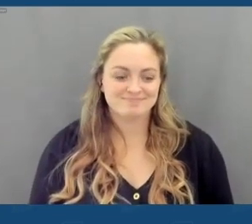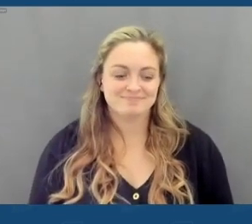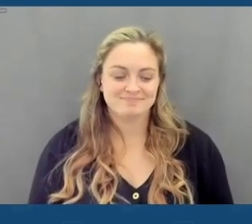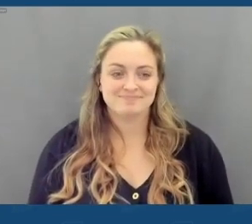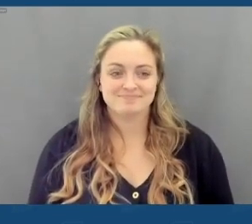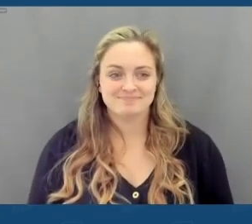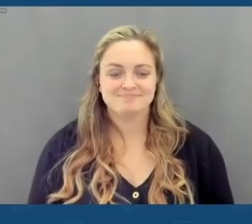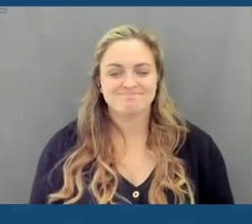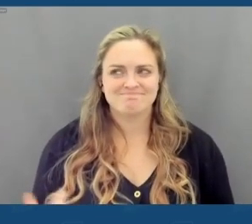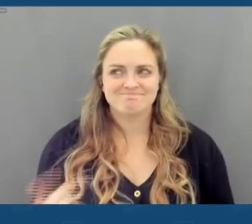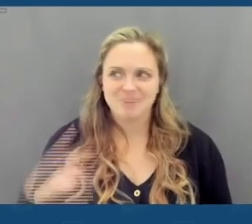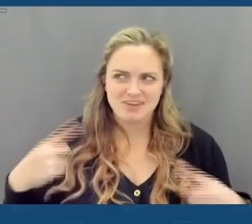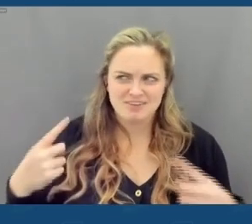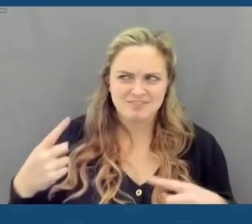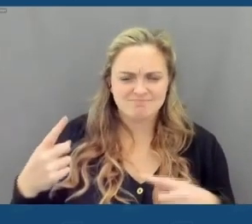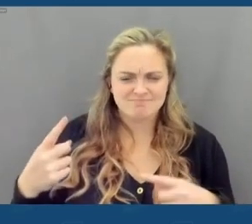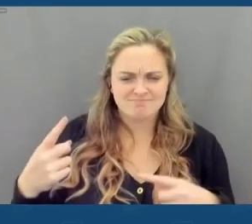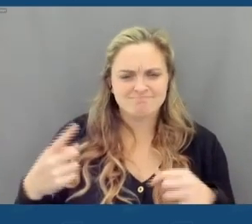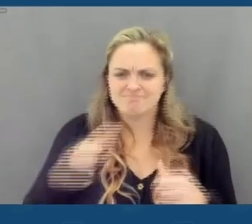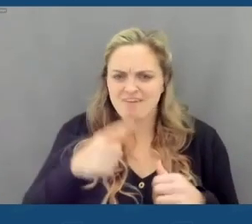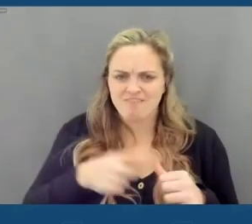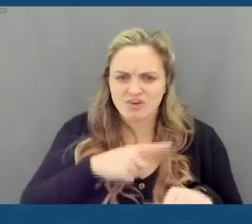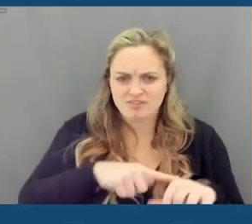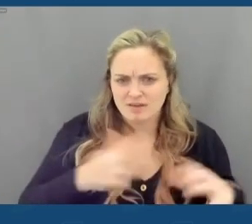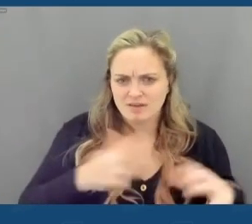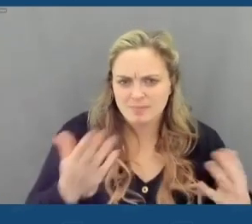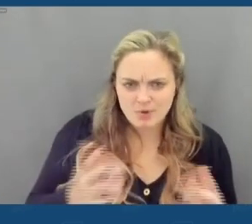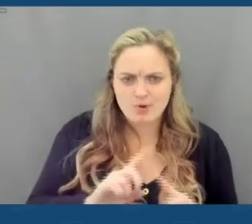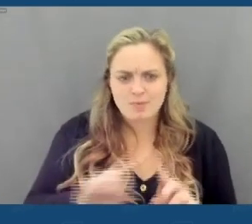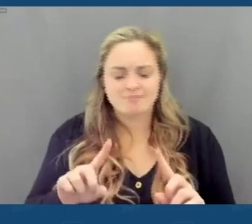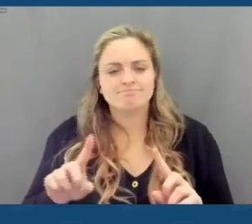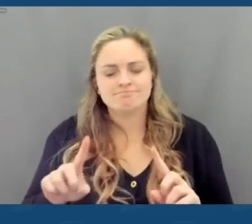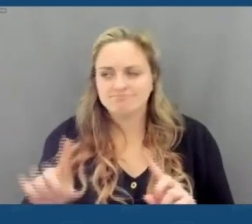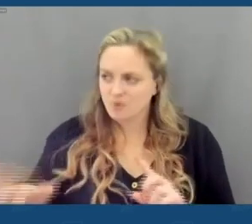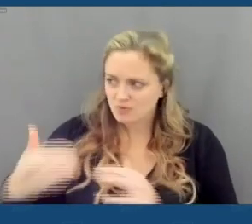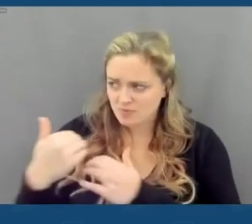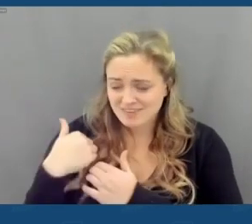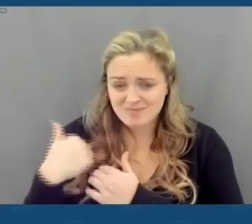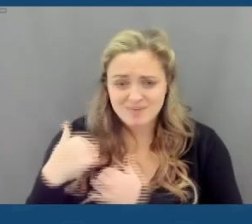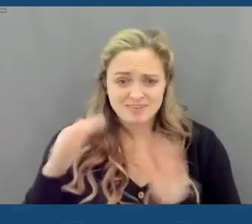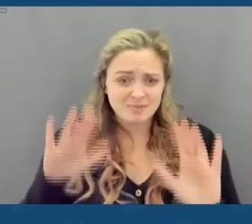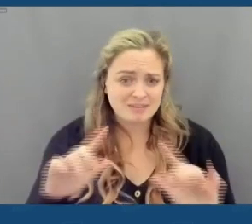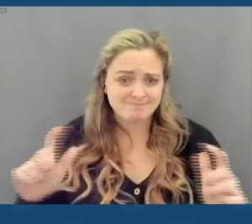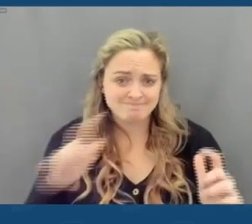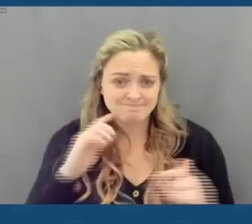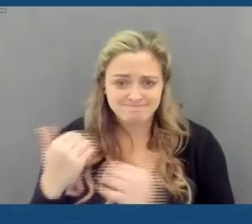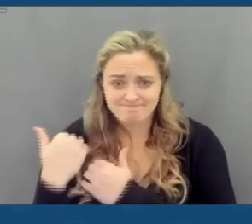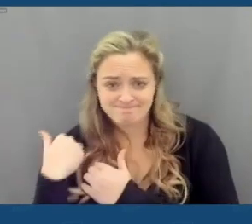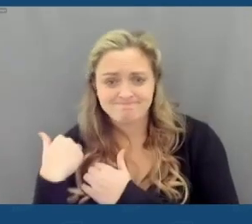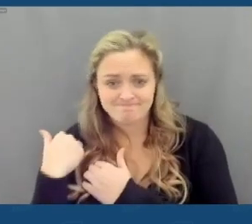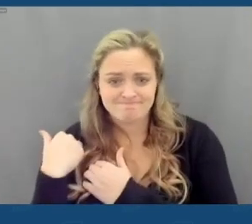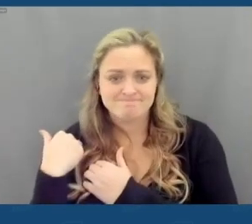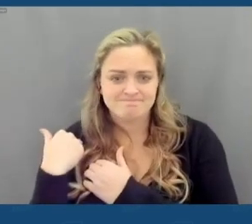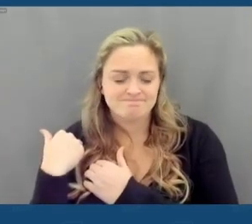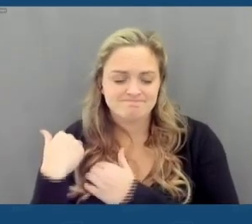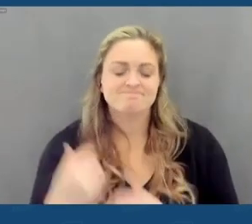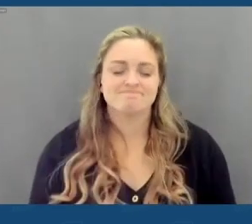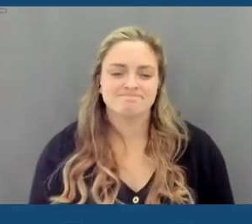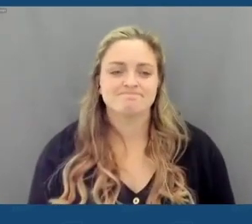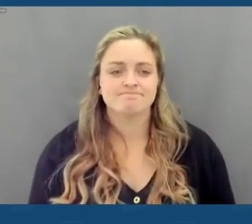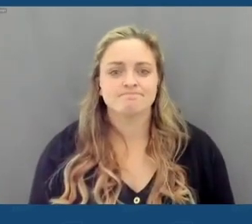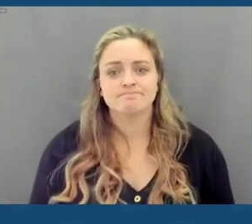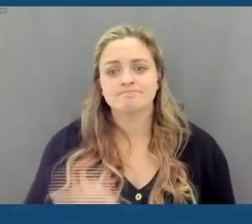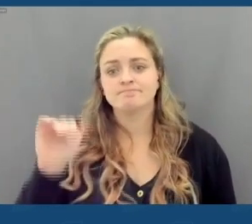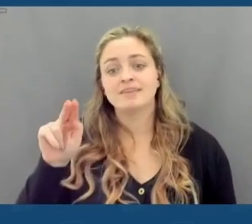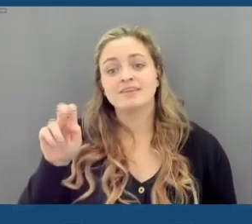We've been here before with other great announcements, but thank you. The responsibility that you have is extraordinary, and we don't take that for granted, so thank you. Adrian